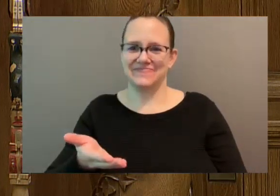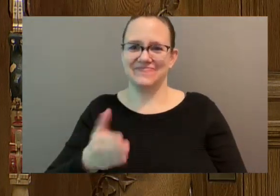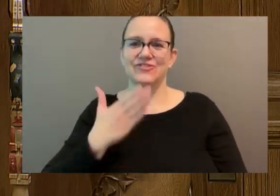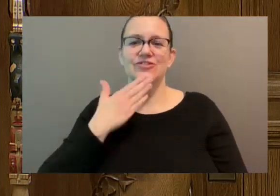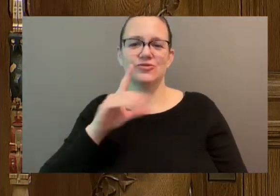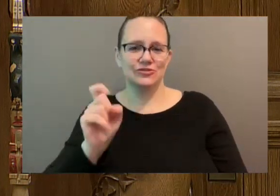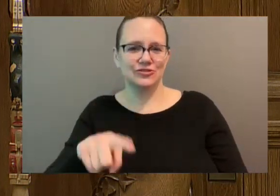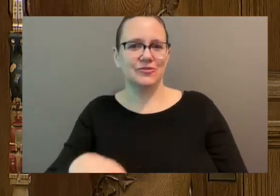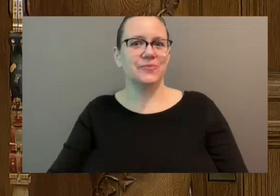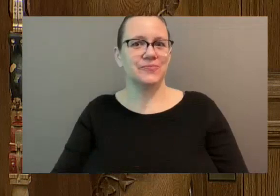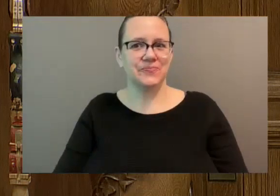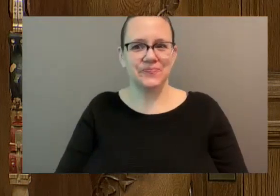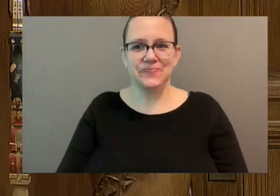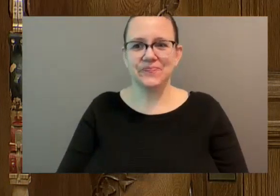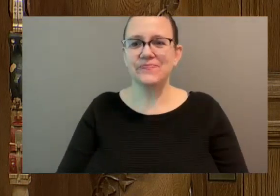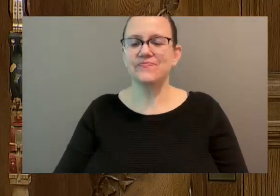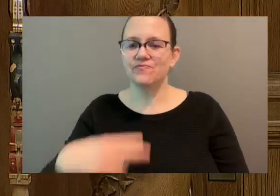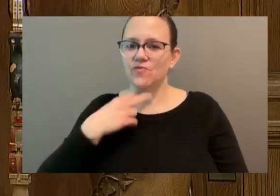Finance.